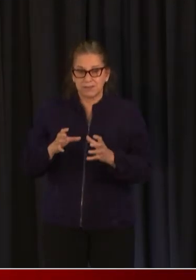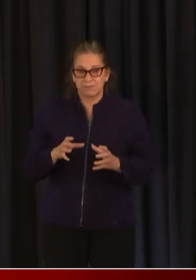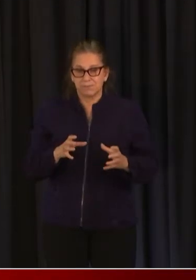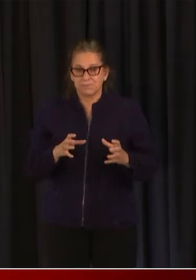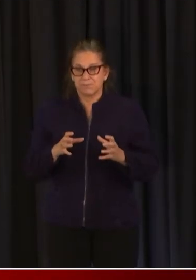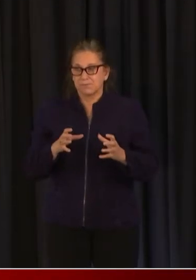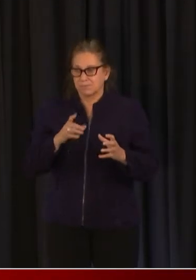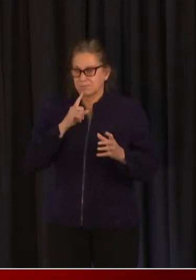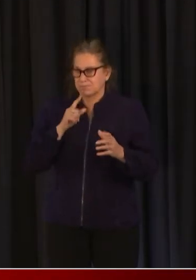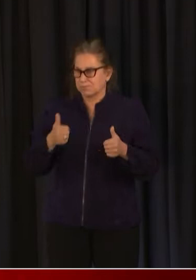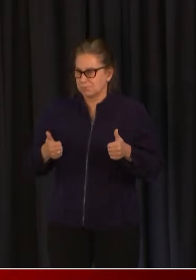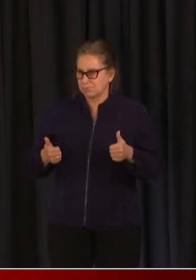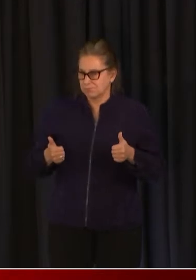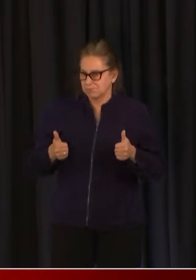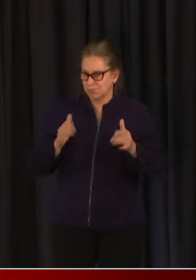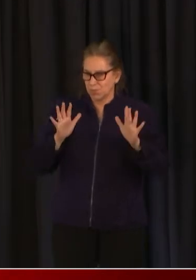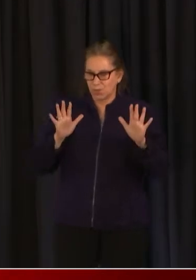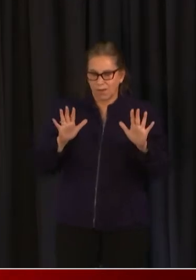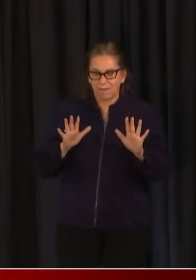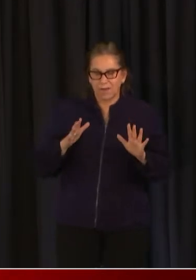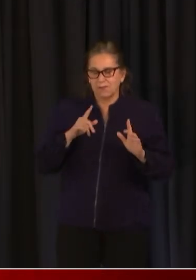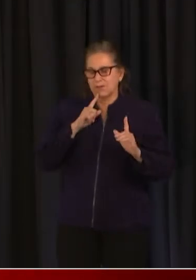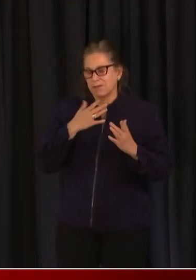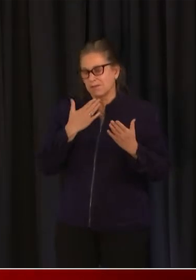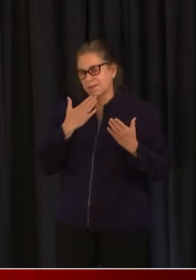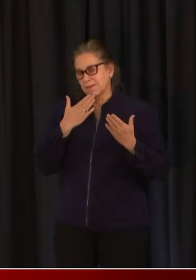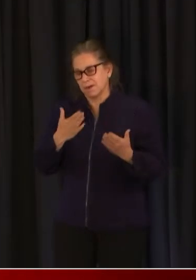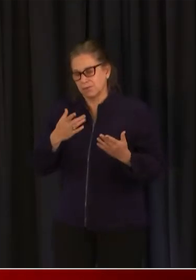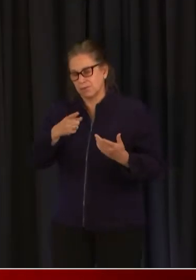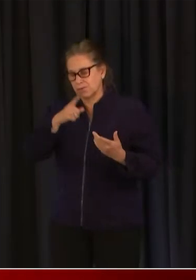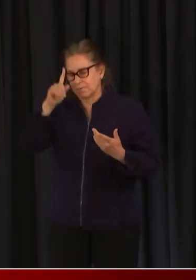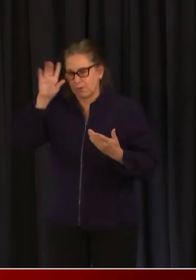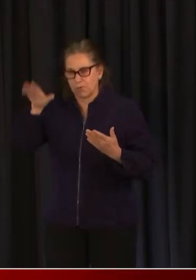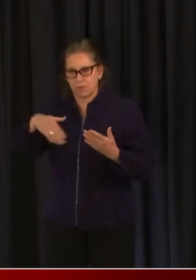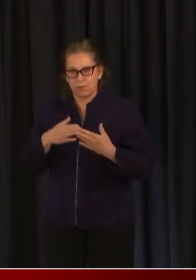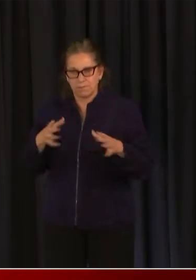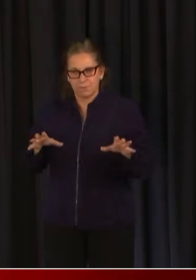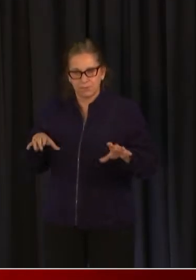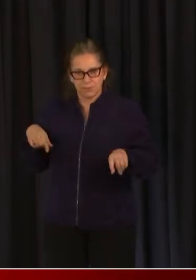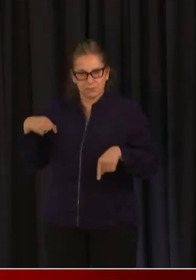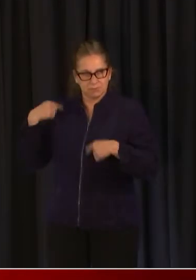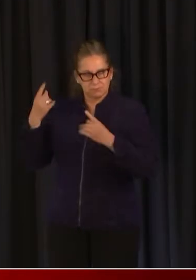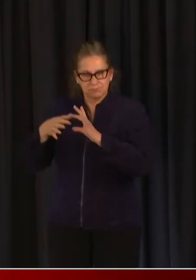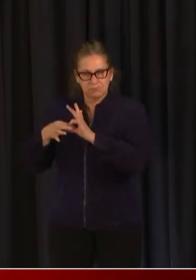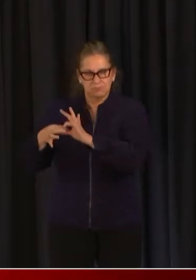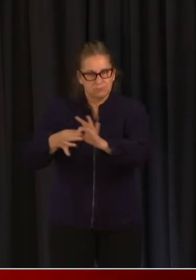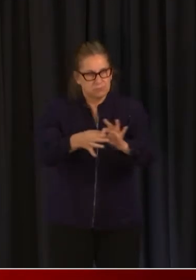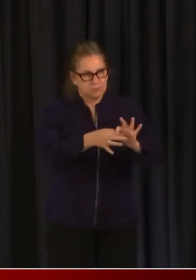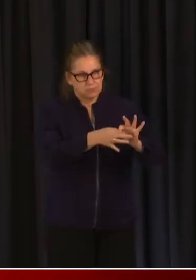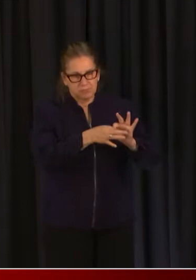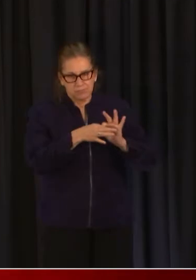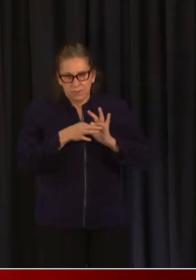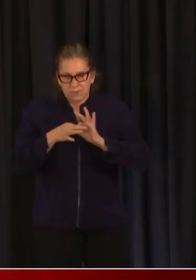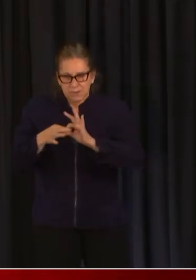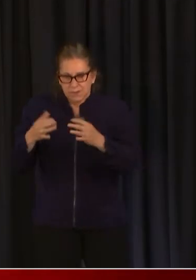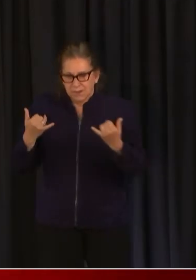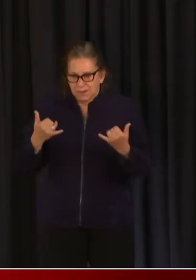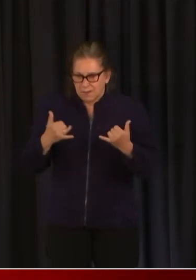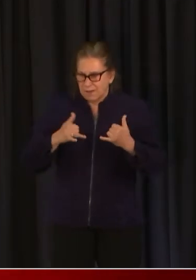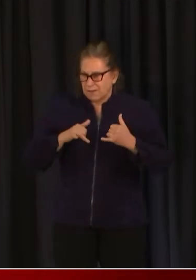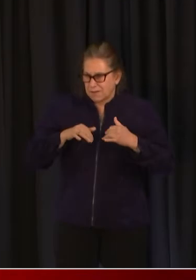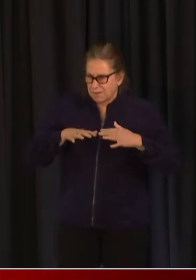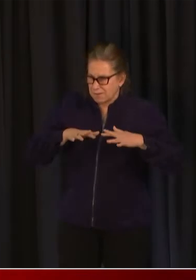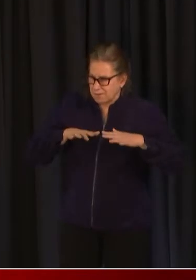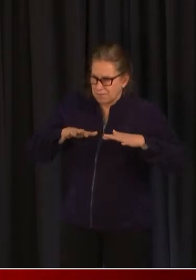you for all that you're doing to adhere to health guidance and to get vaccinated, because it is making